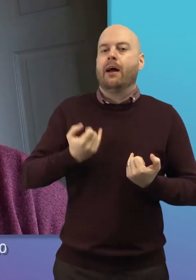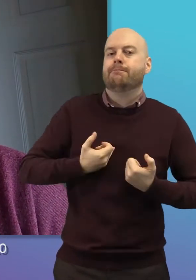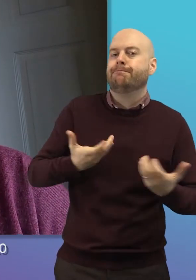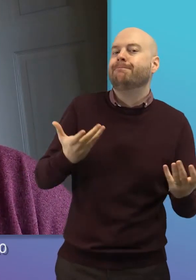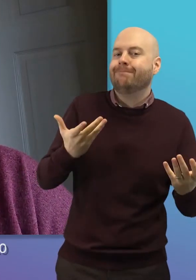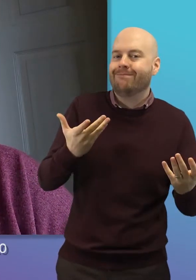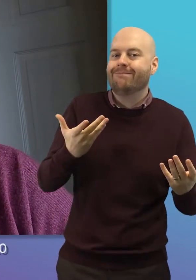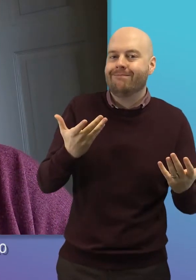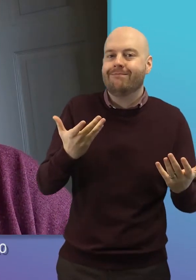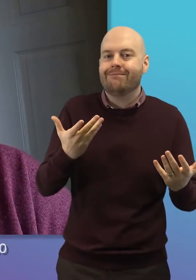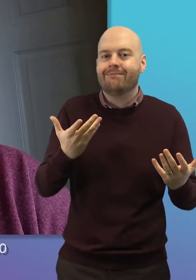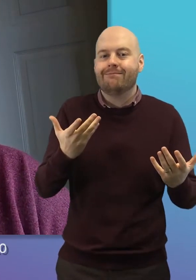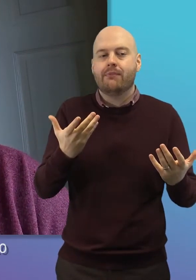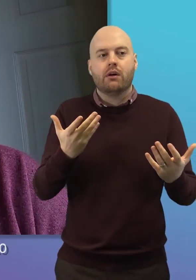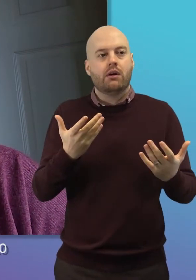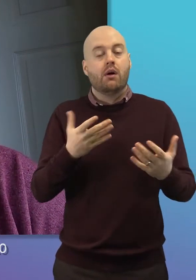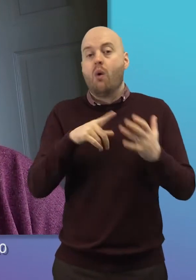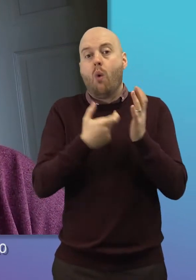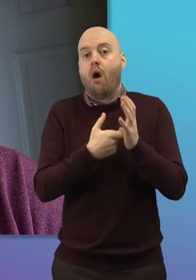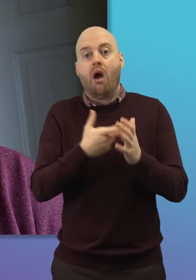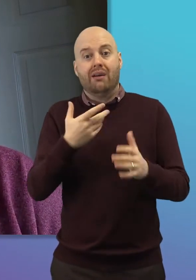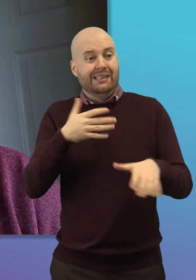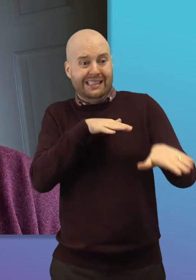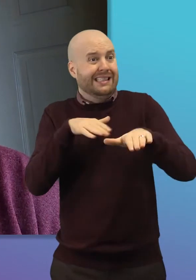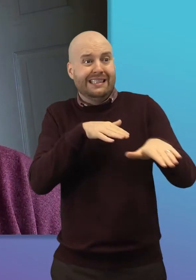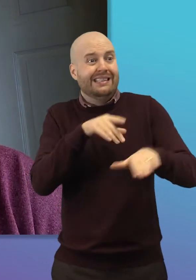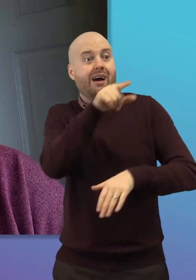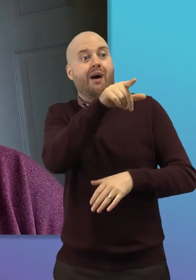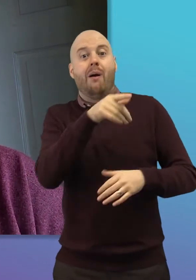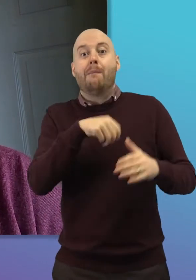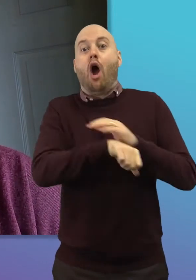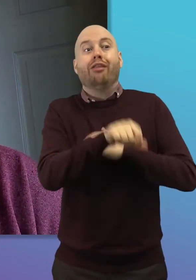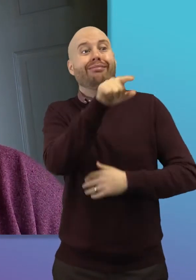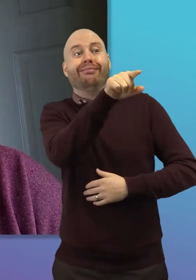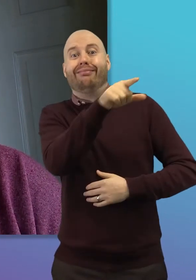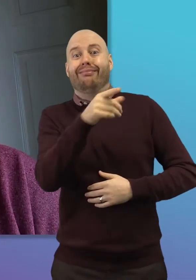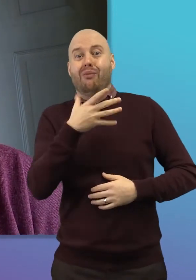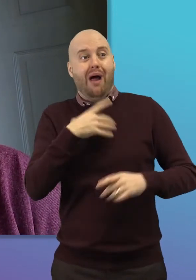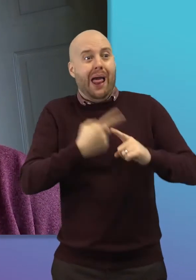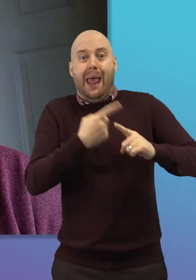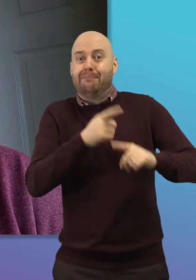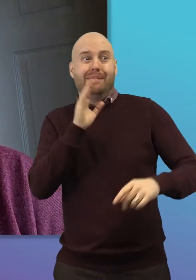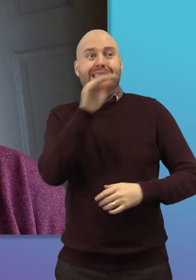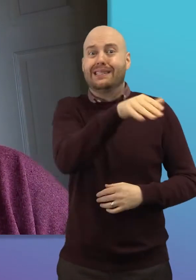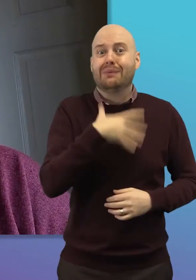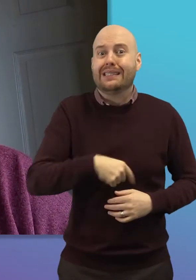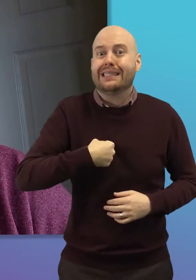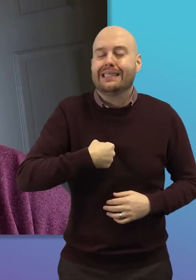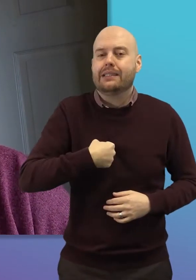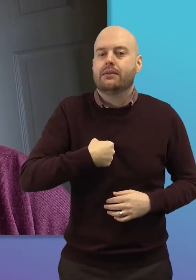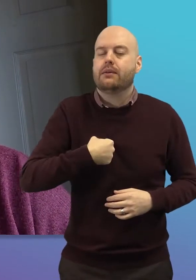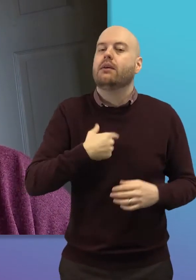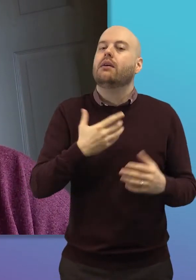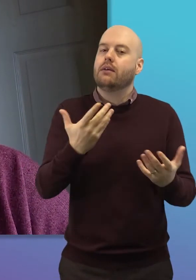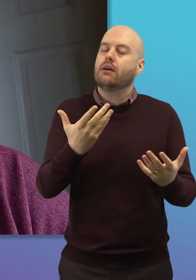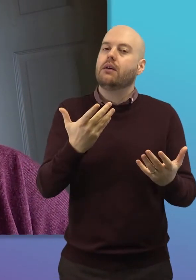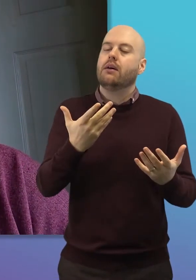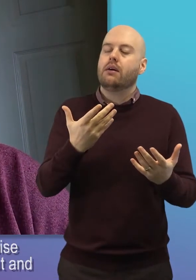it, if at all. So in that way, having compassion for others can be seen to have a positive effect on our own